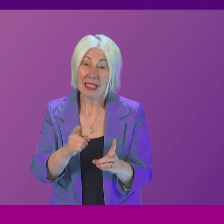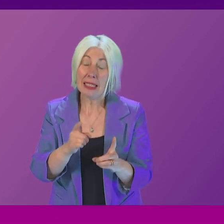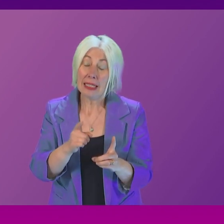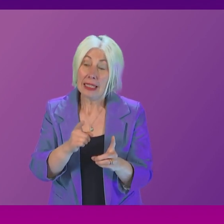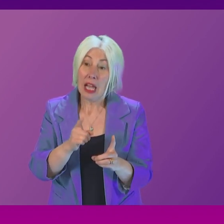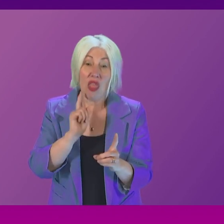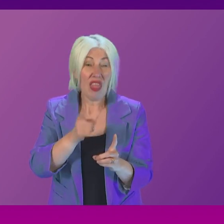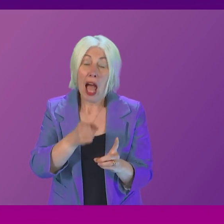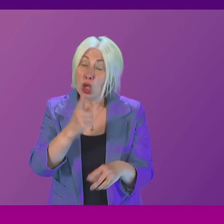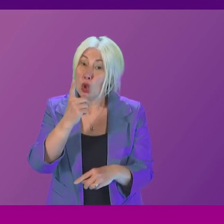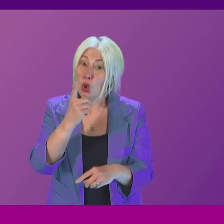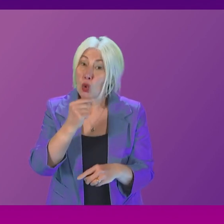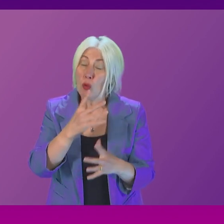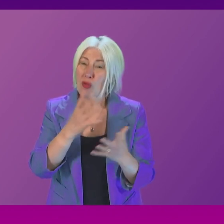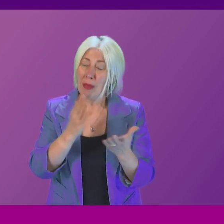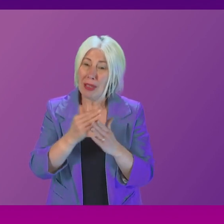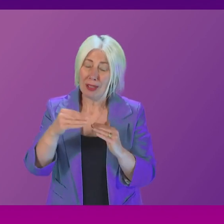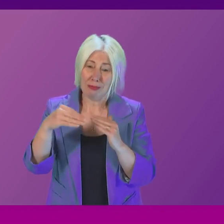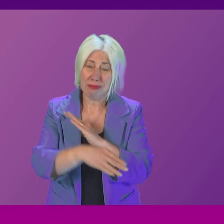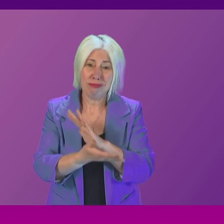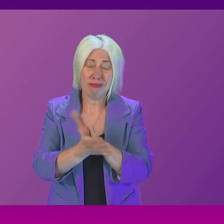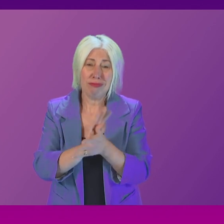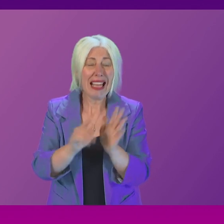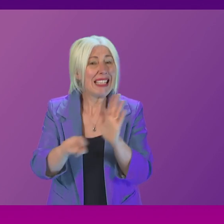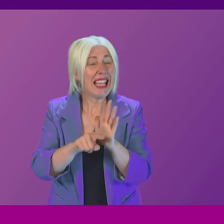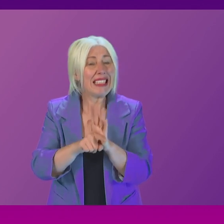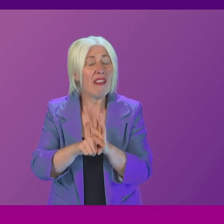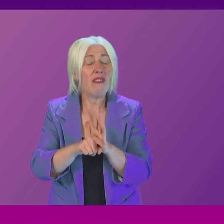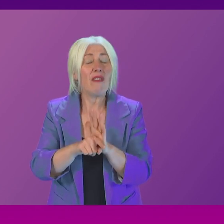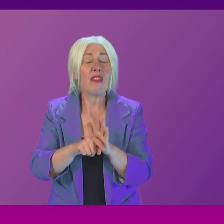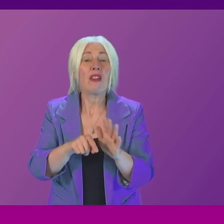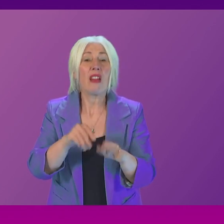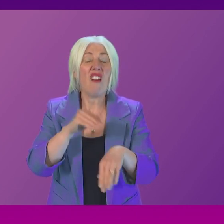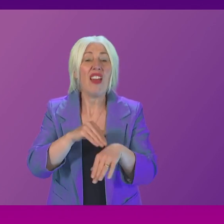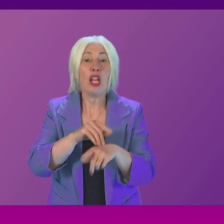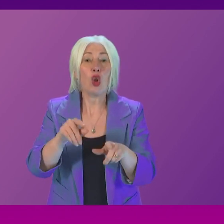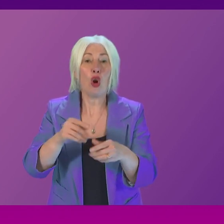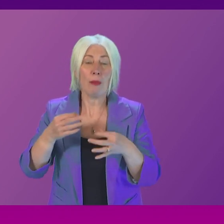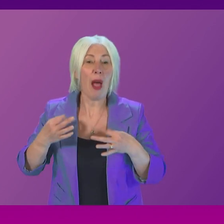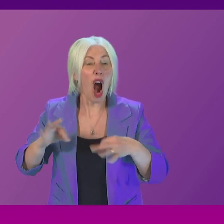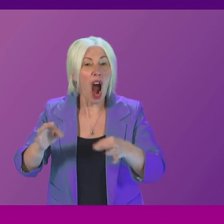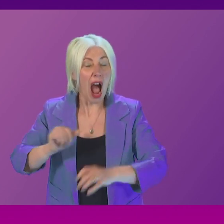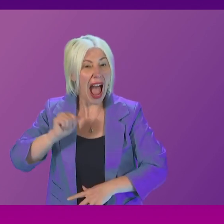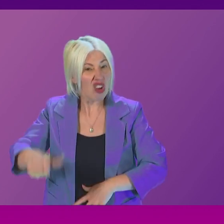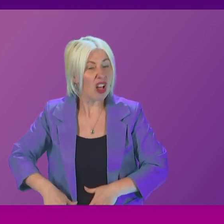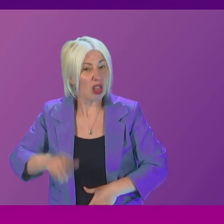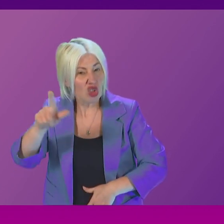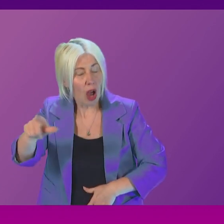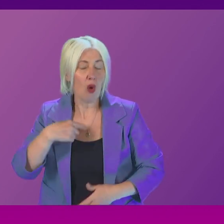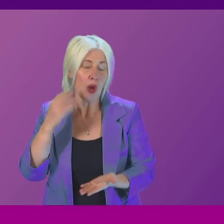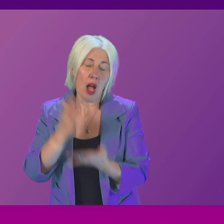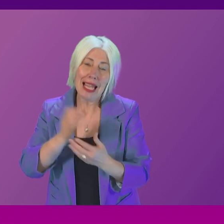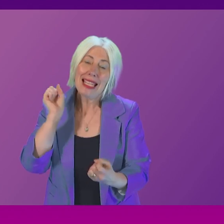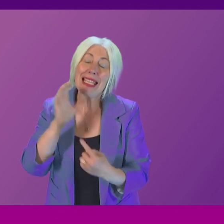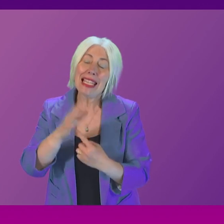really having a detrimental impact on standards, particularly in agriculture, where we have a real key concern. But I'm